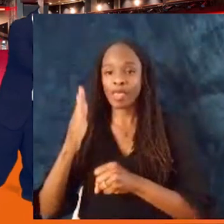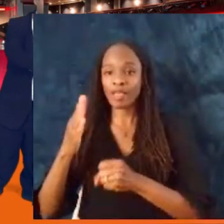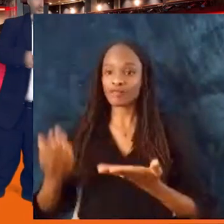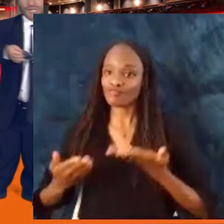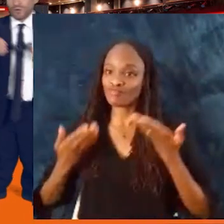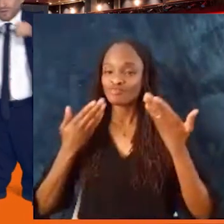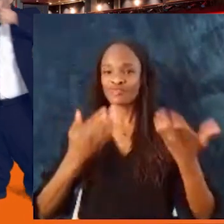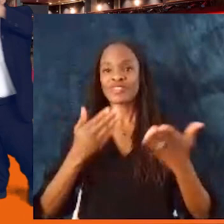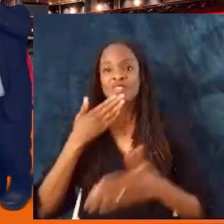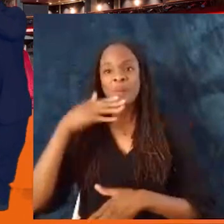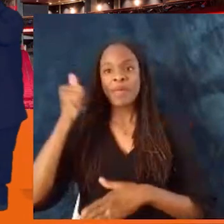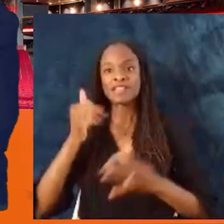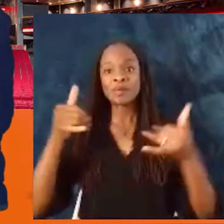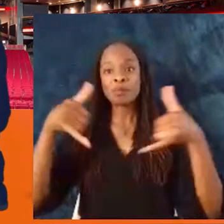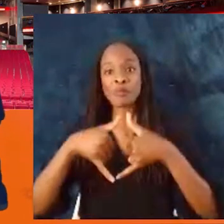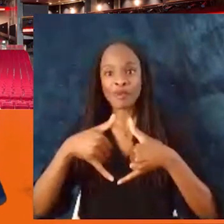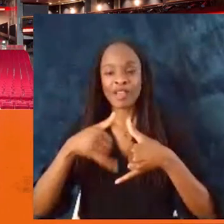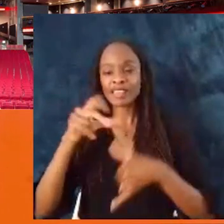had,